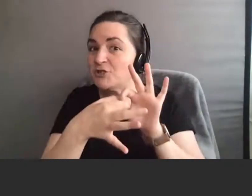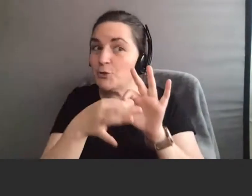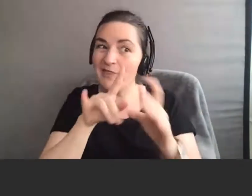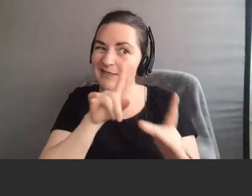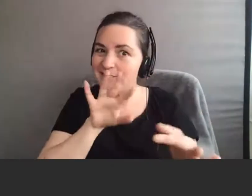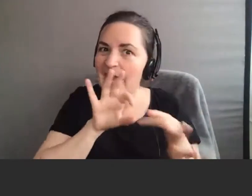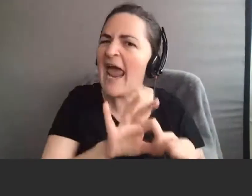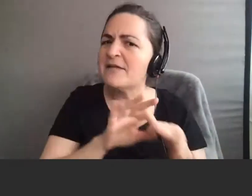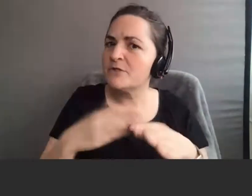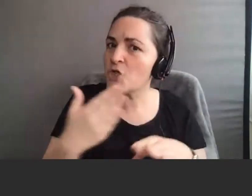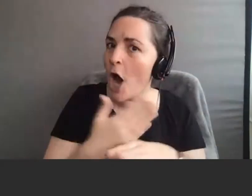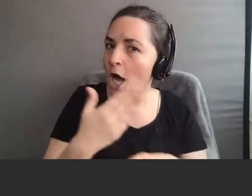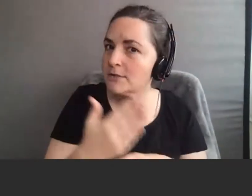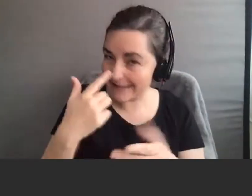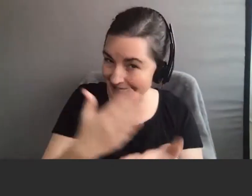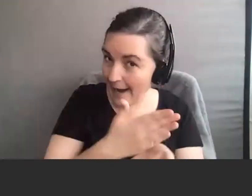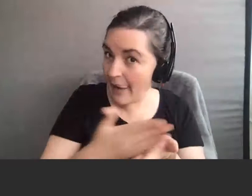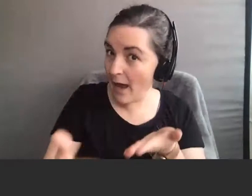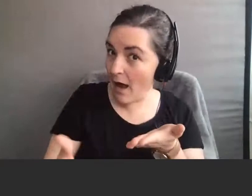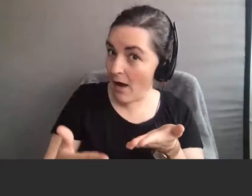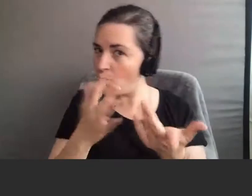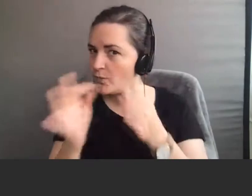Does that seem clear?